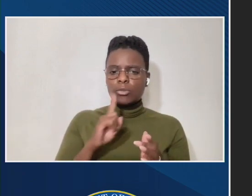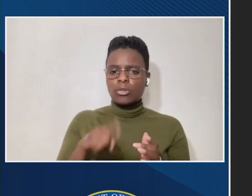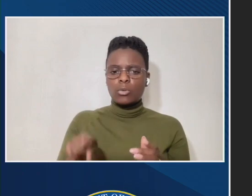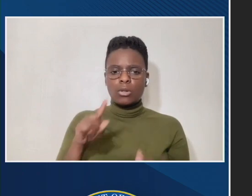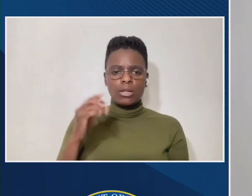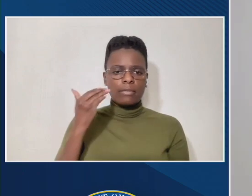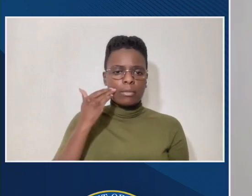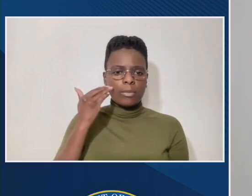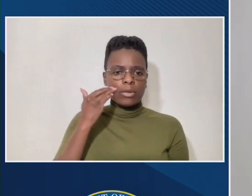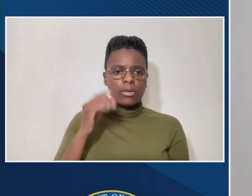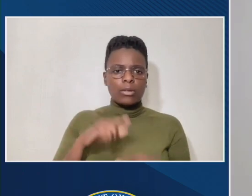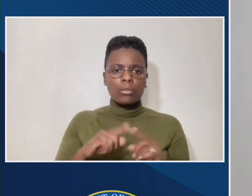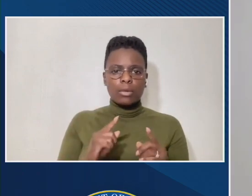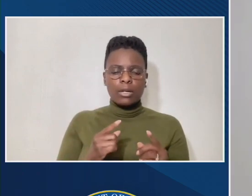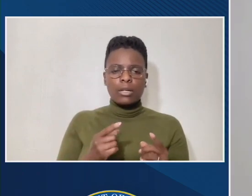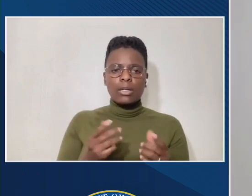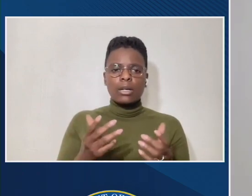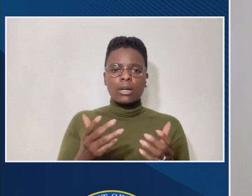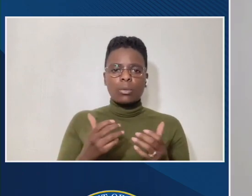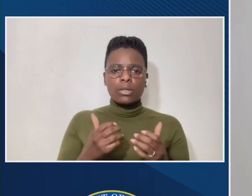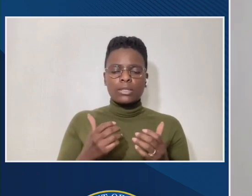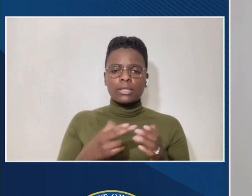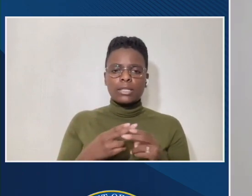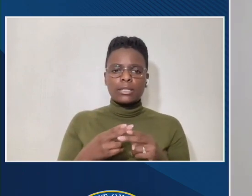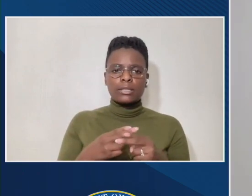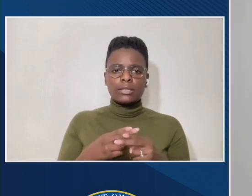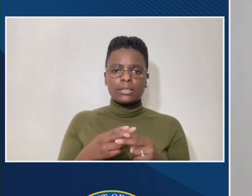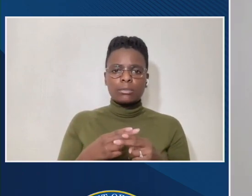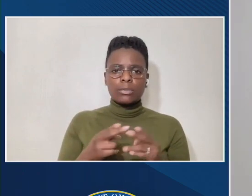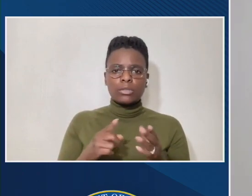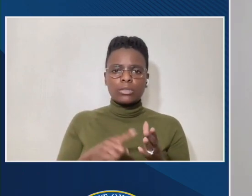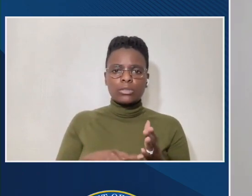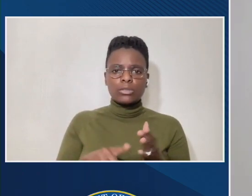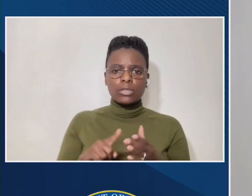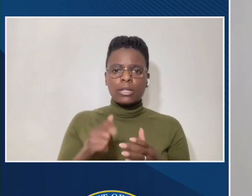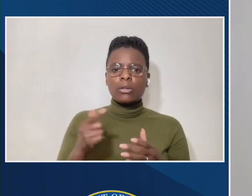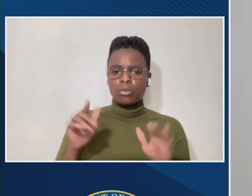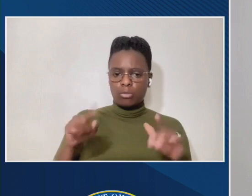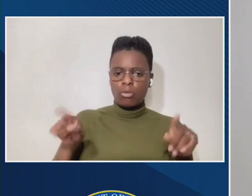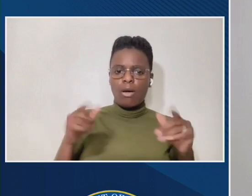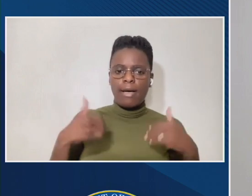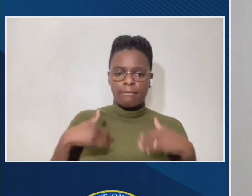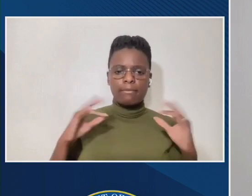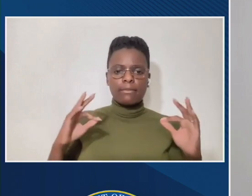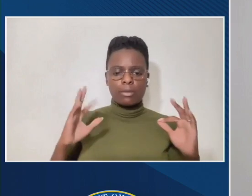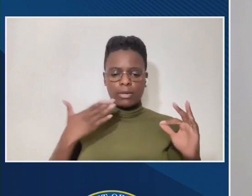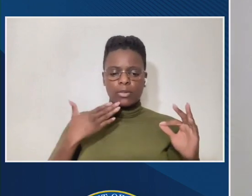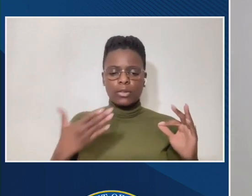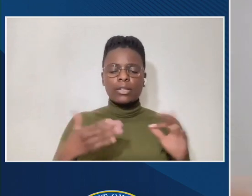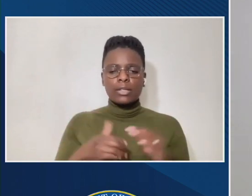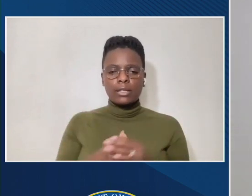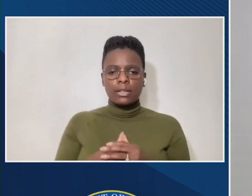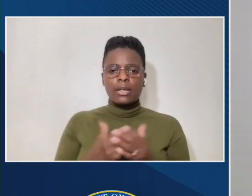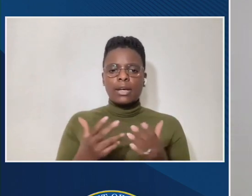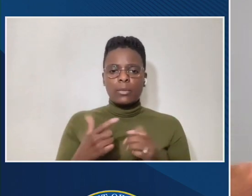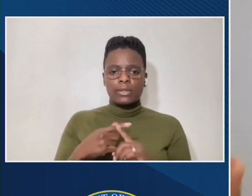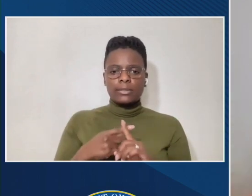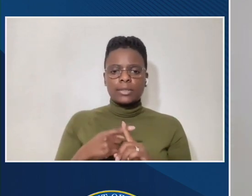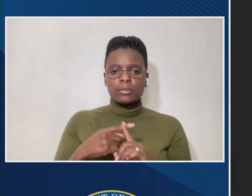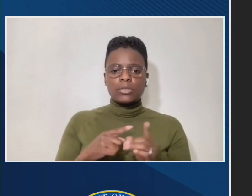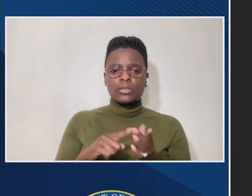increase eligibility, but it's still that equity piece. And here's the thing that my biggest fear has